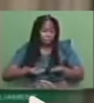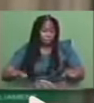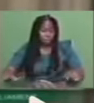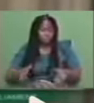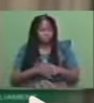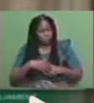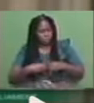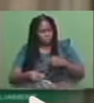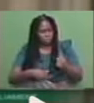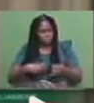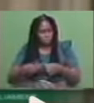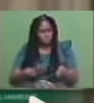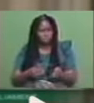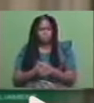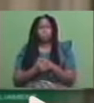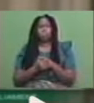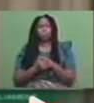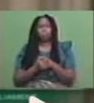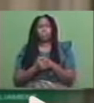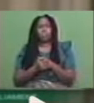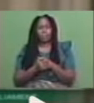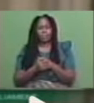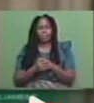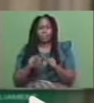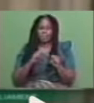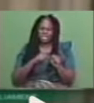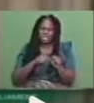I was Legal Affairs Minister years ago, we had started